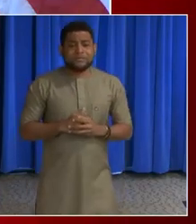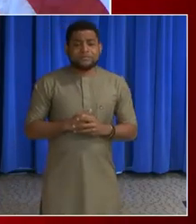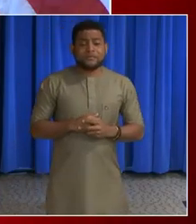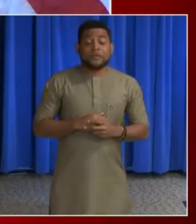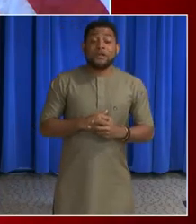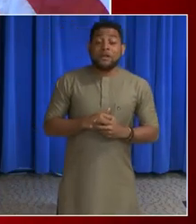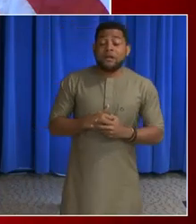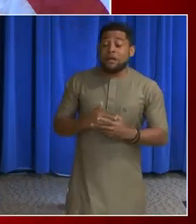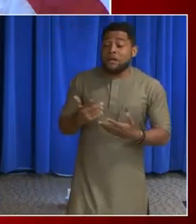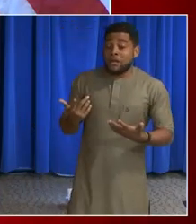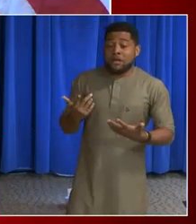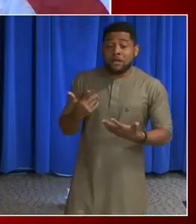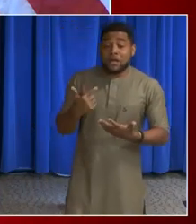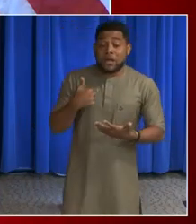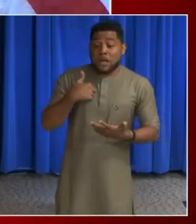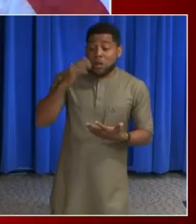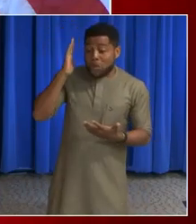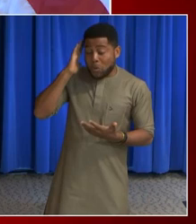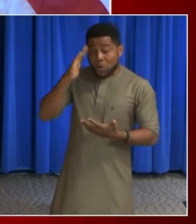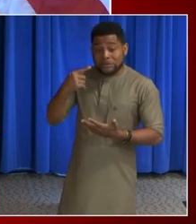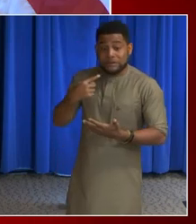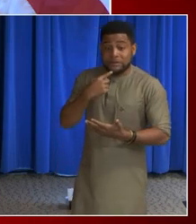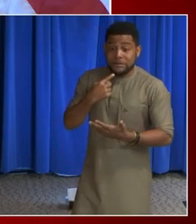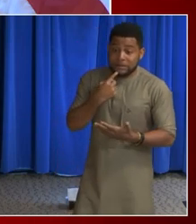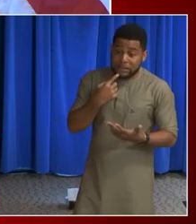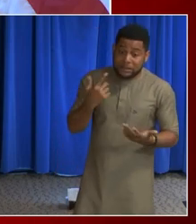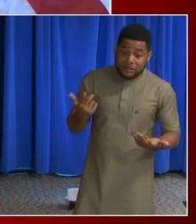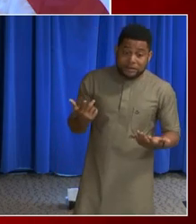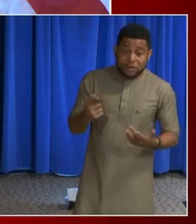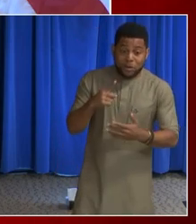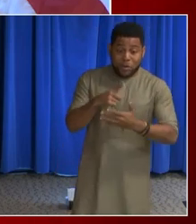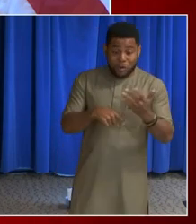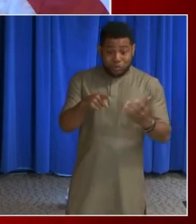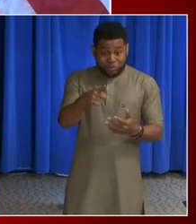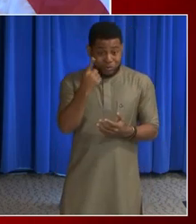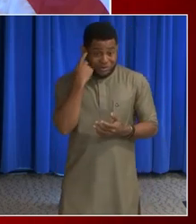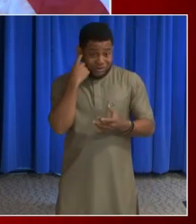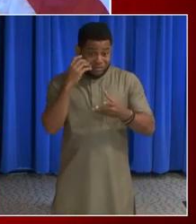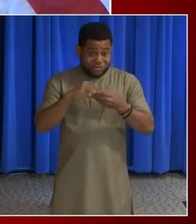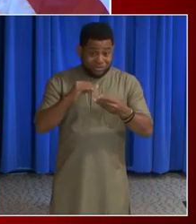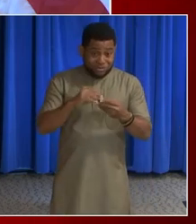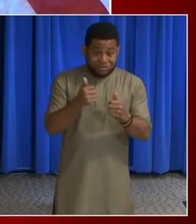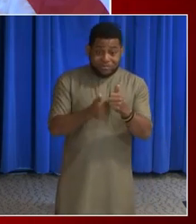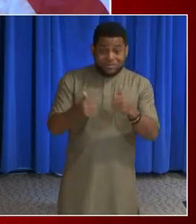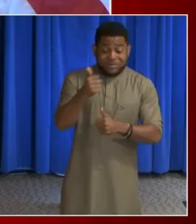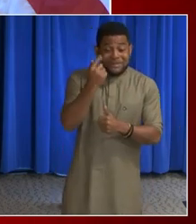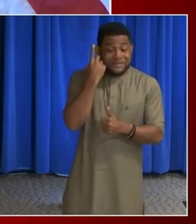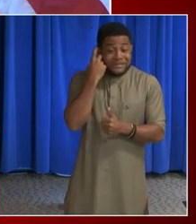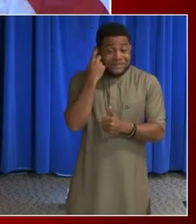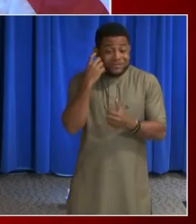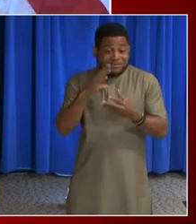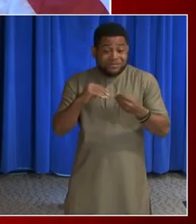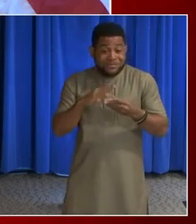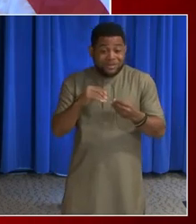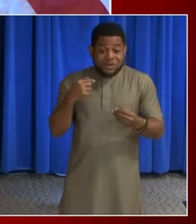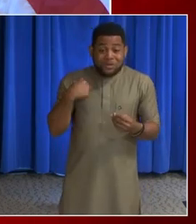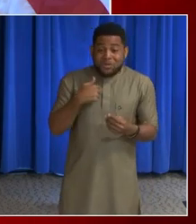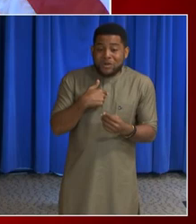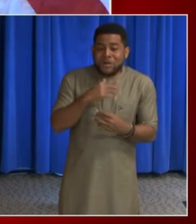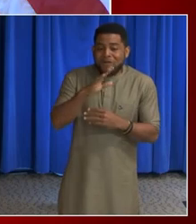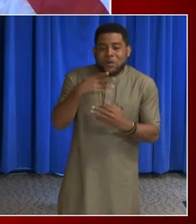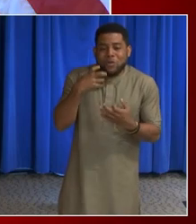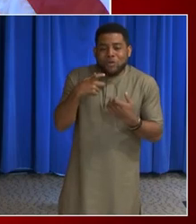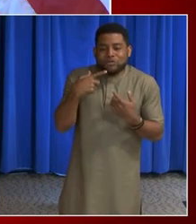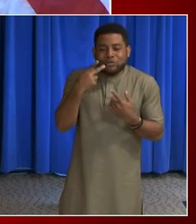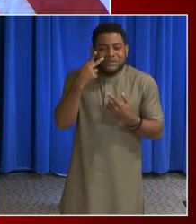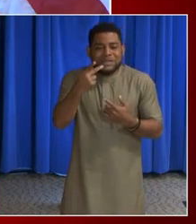I will say what you've just heard the chief articulate. We never want to see any of our